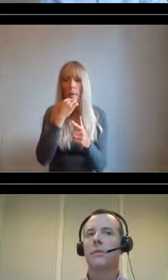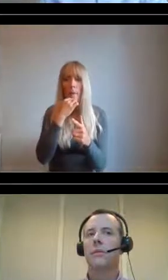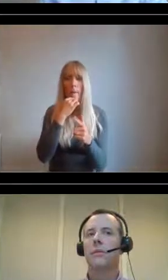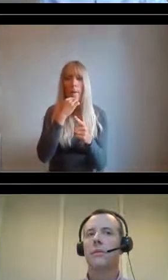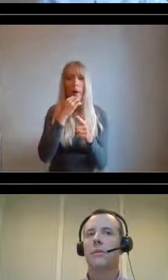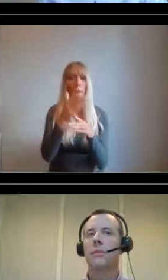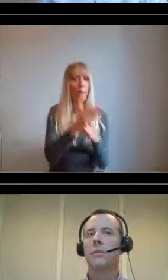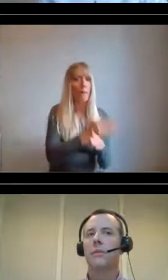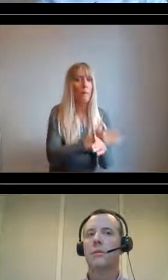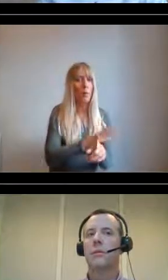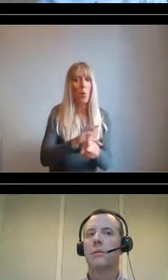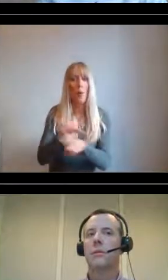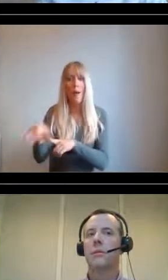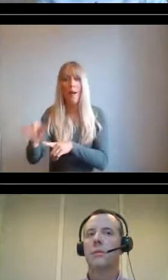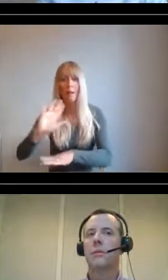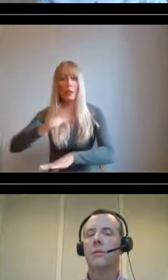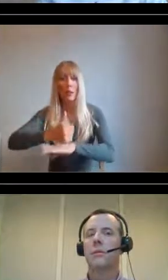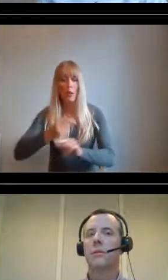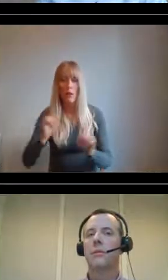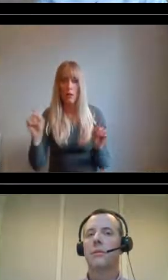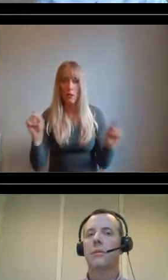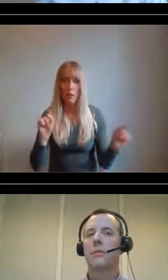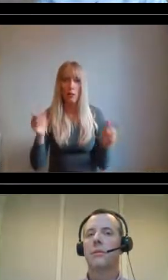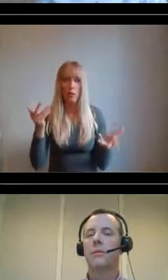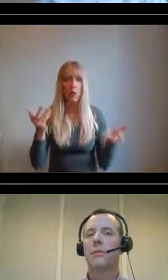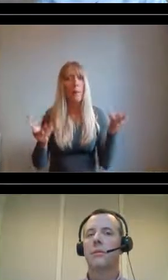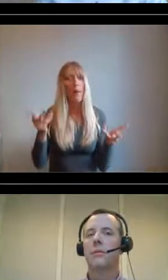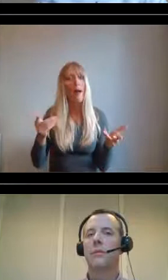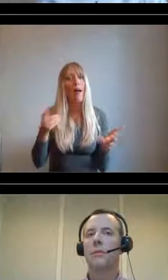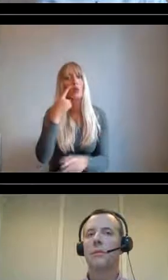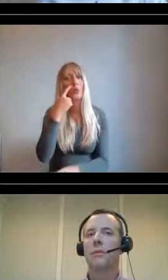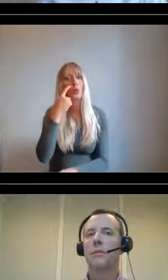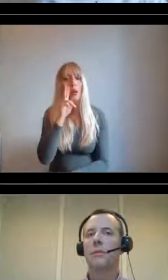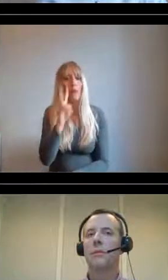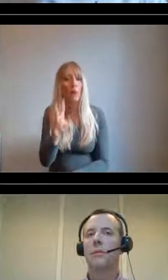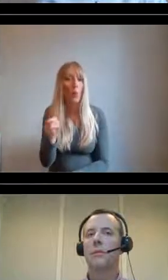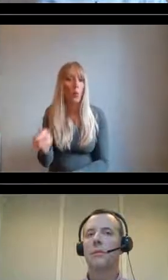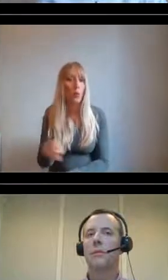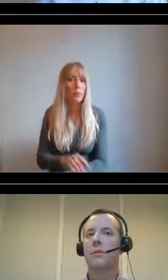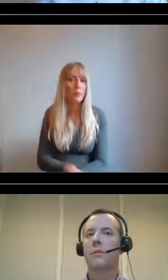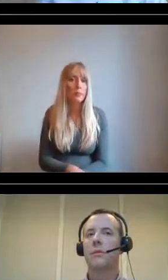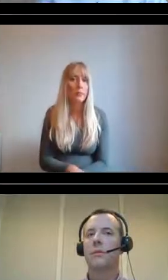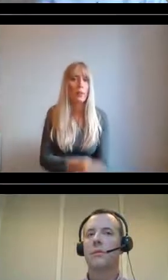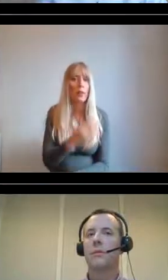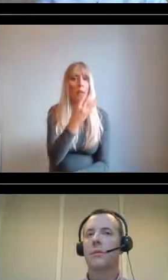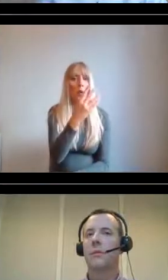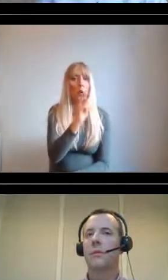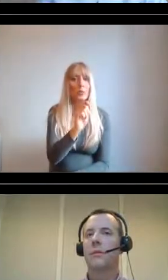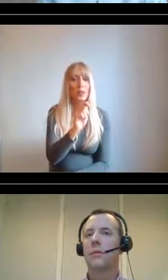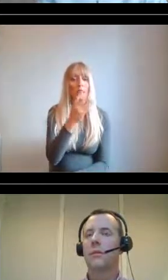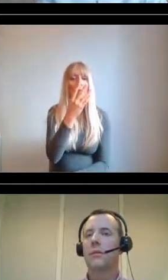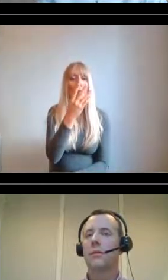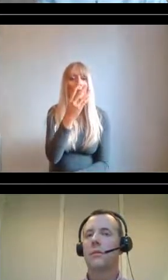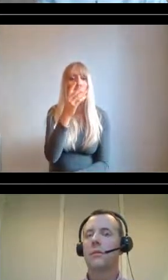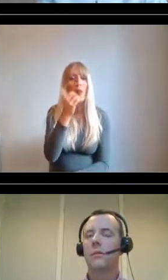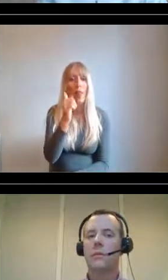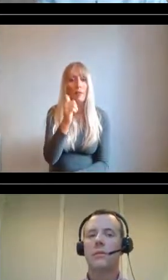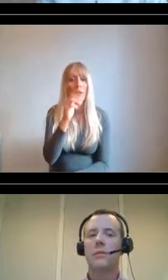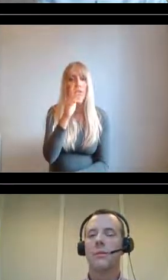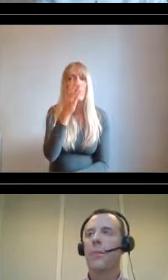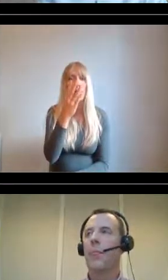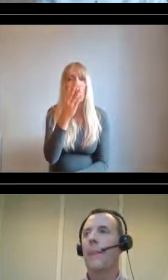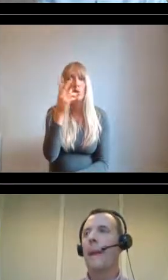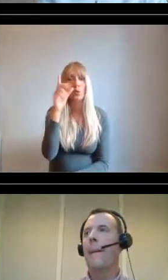those particular links. So it's figures 4.10, 4.11, and 4.12. Thank you, thank you.